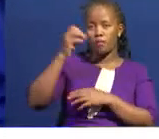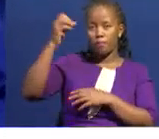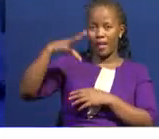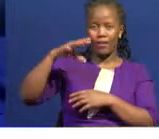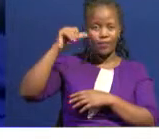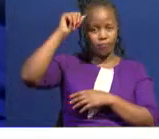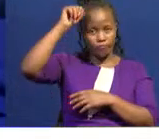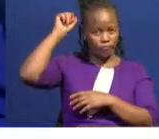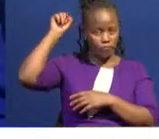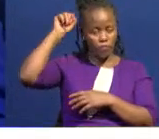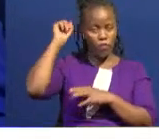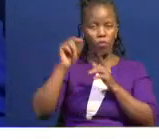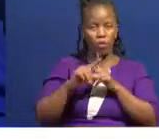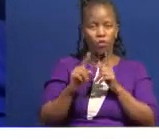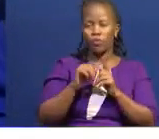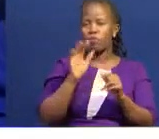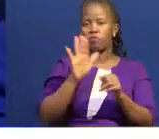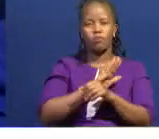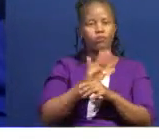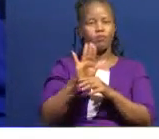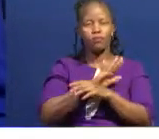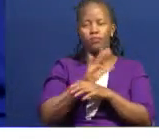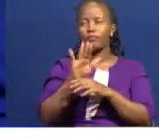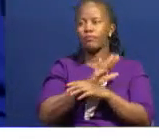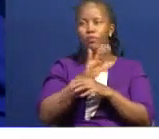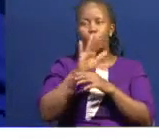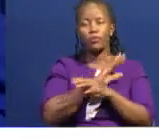and you can see several activities are going on